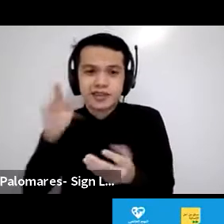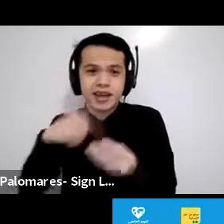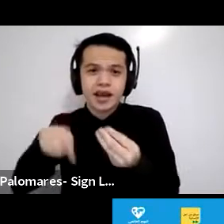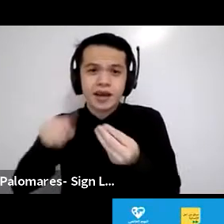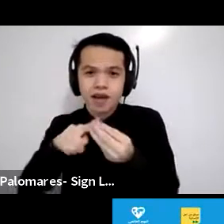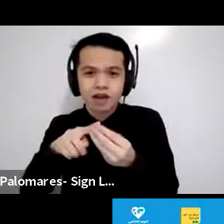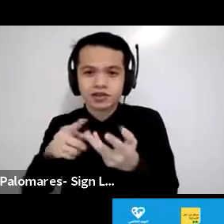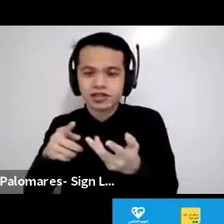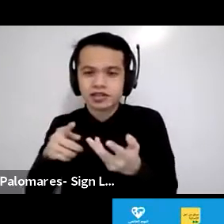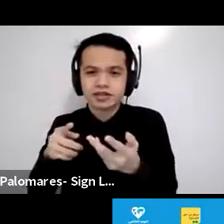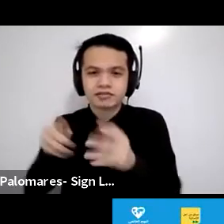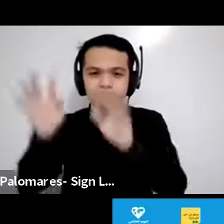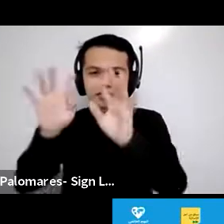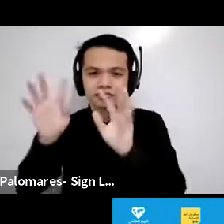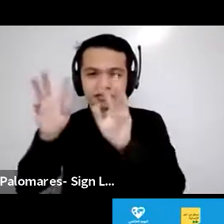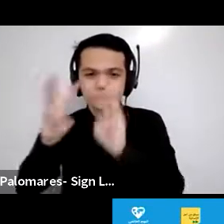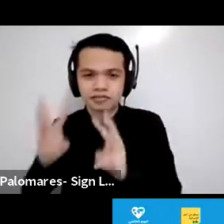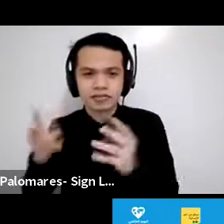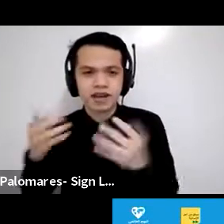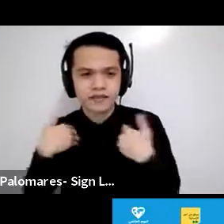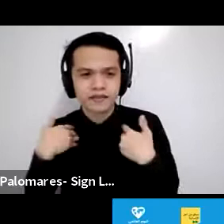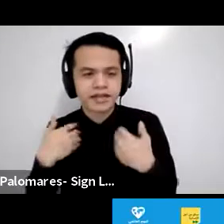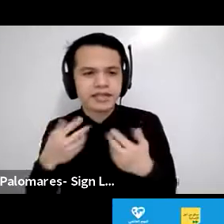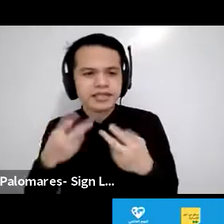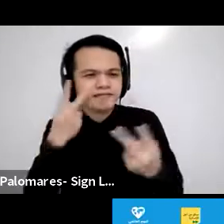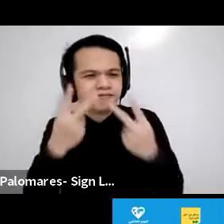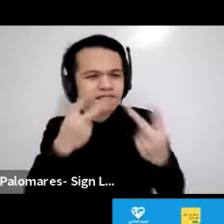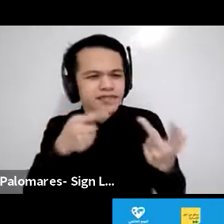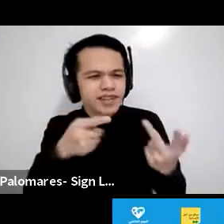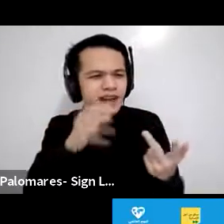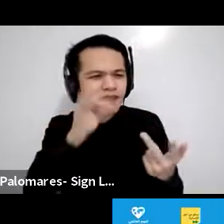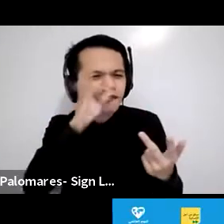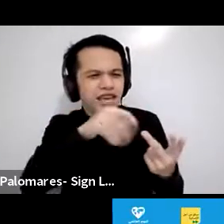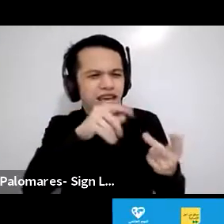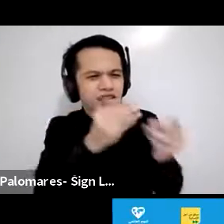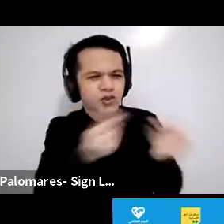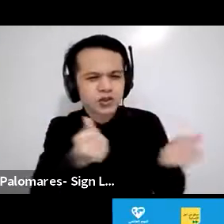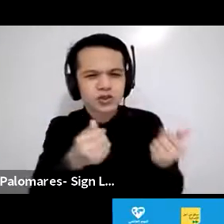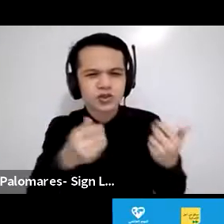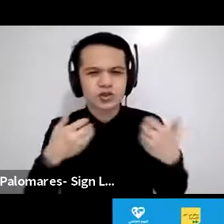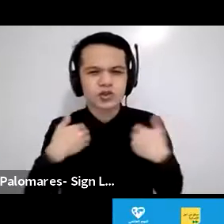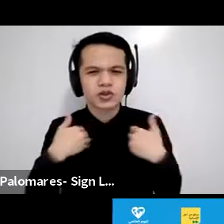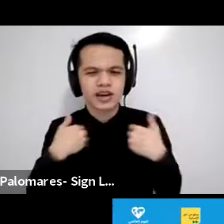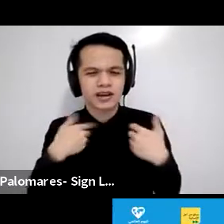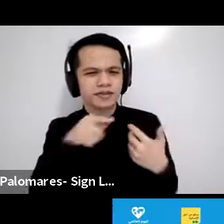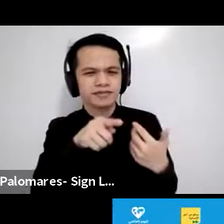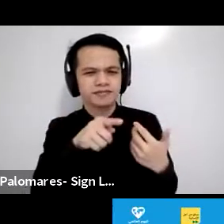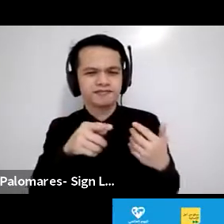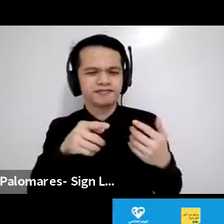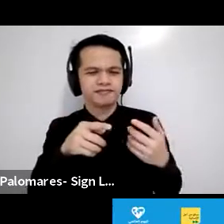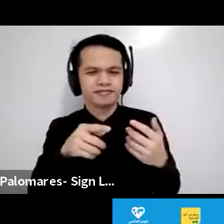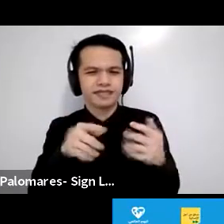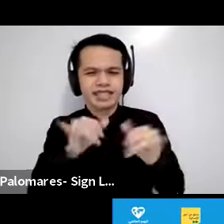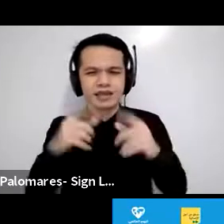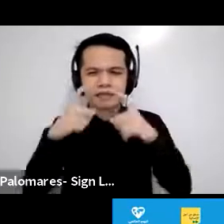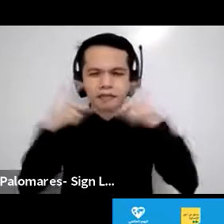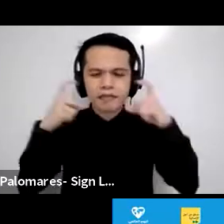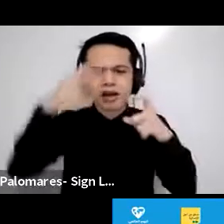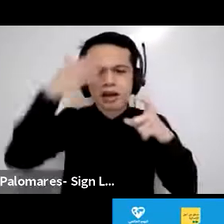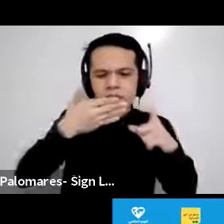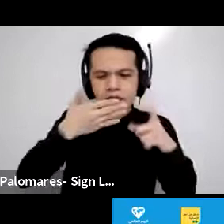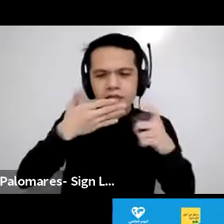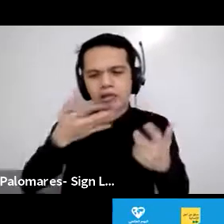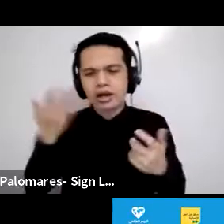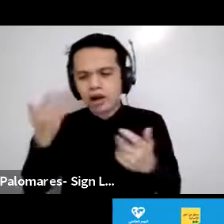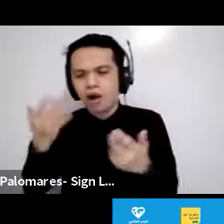coming. We saw these fake solutions. We saw these militaristic solutions going back to face shields and lockdowns